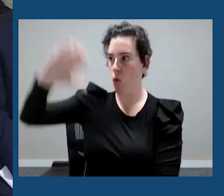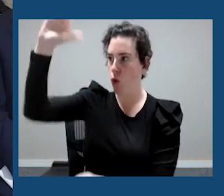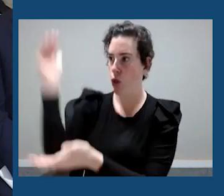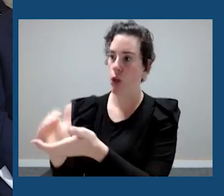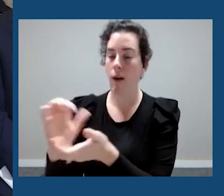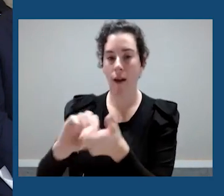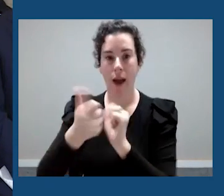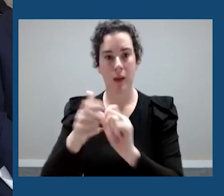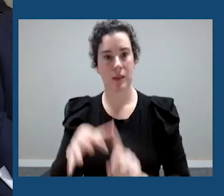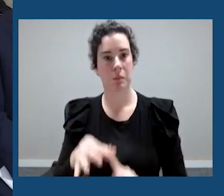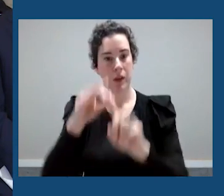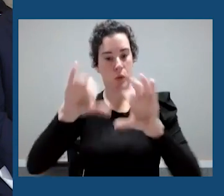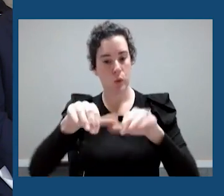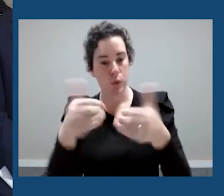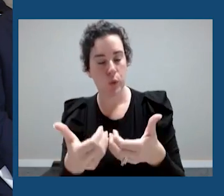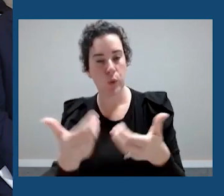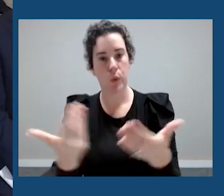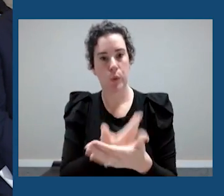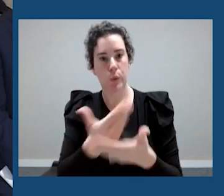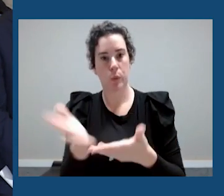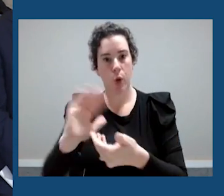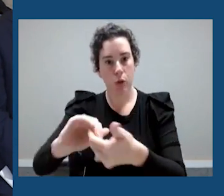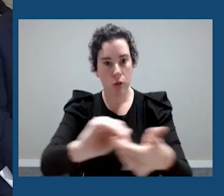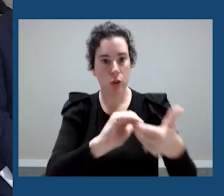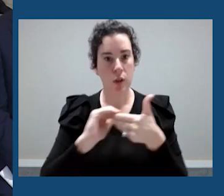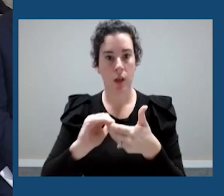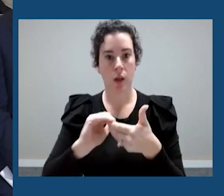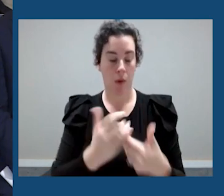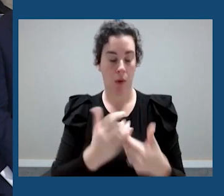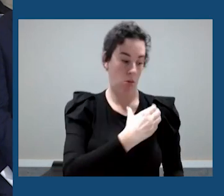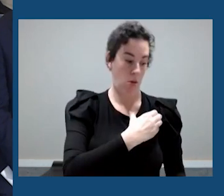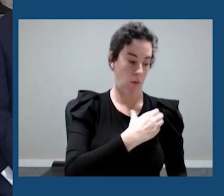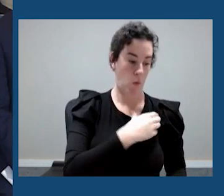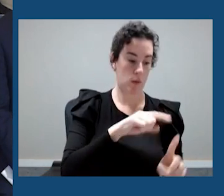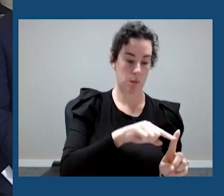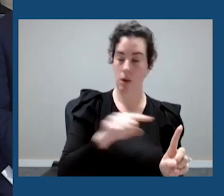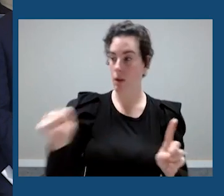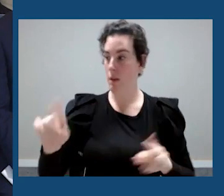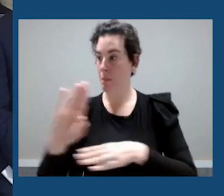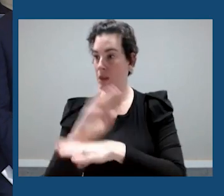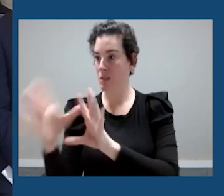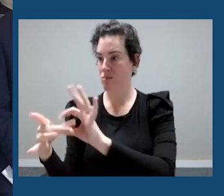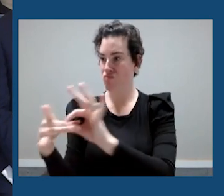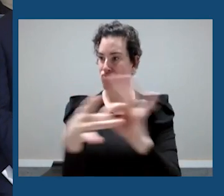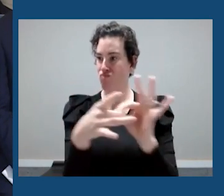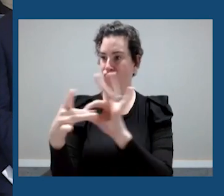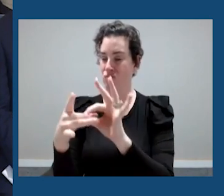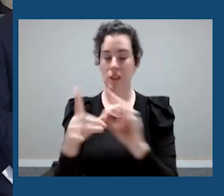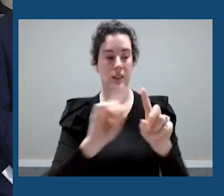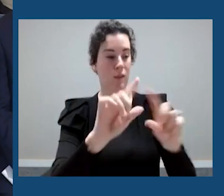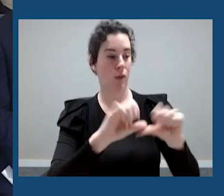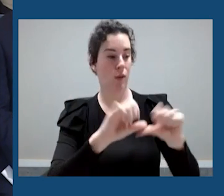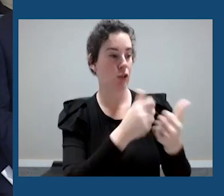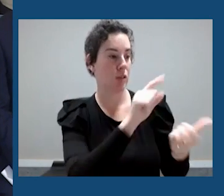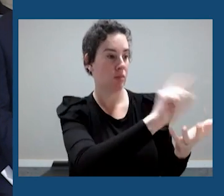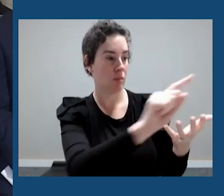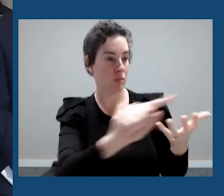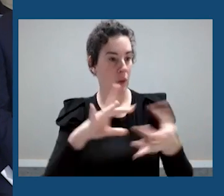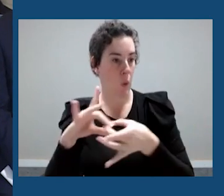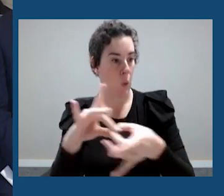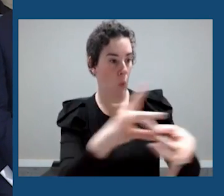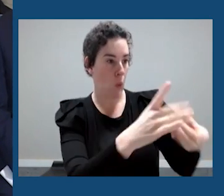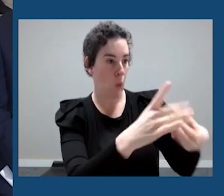new partnerships, strengthening coordination between law enforcement agencies, and elevating the role of the state